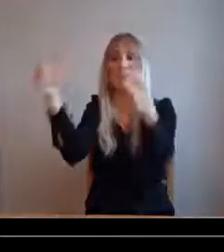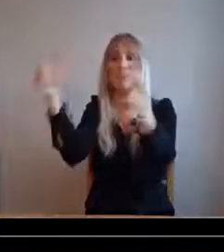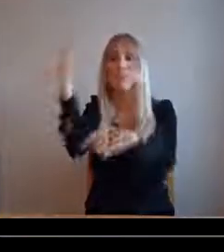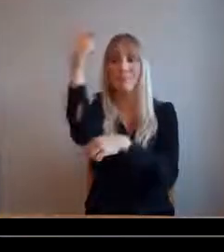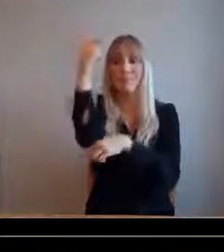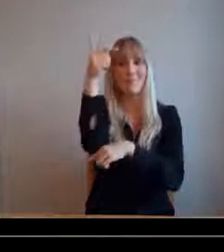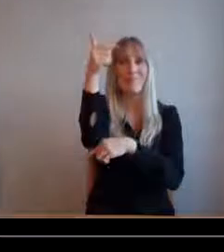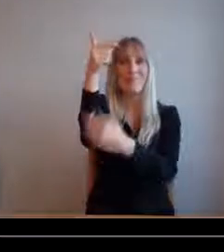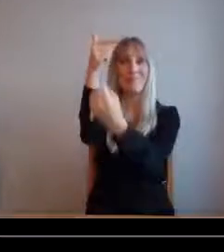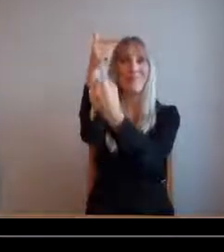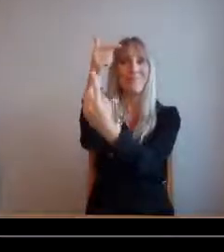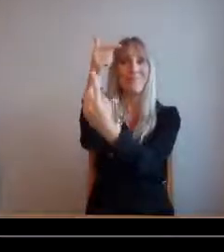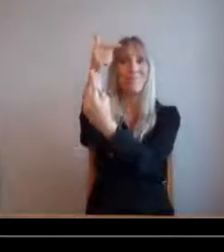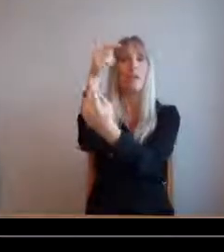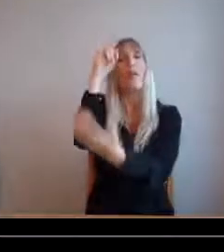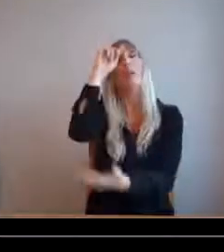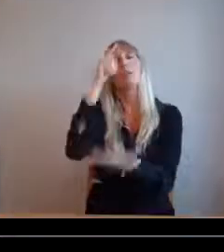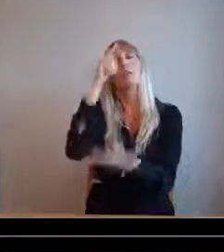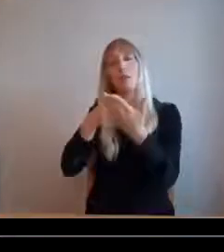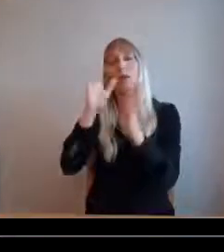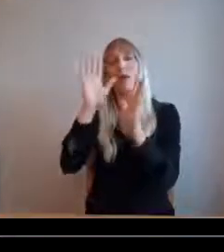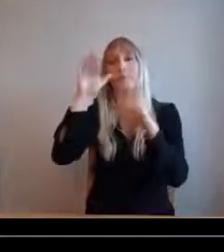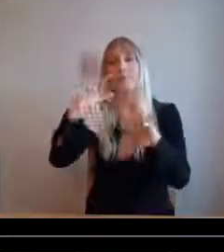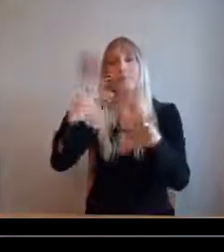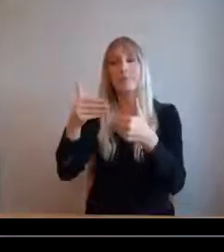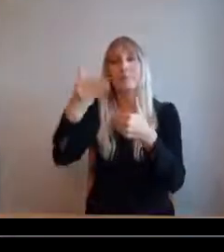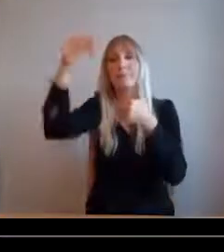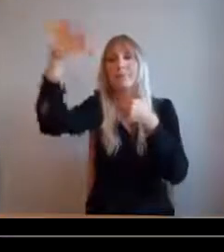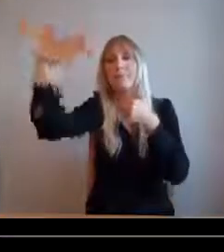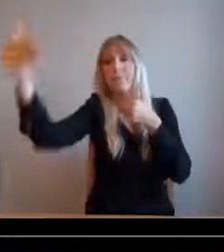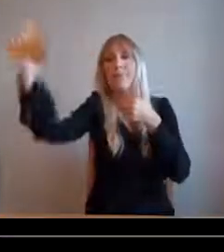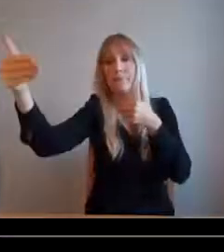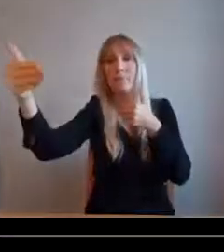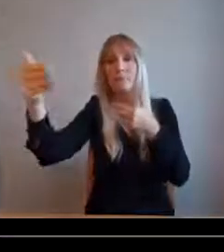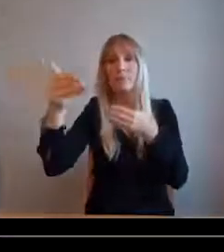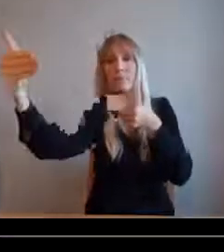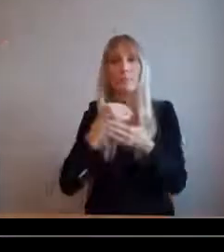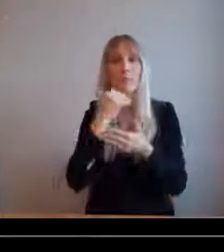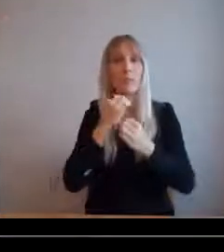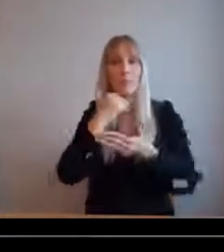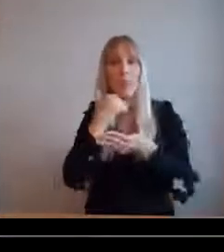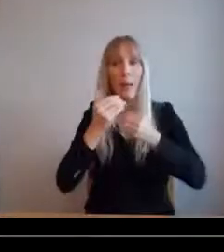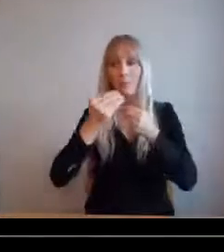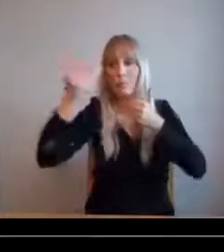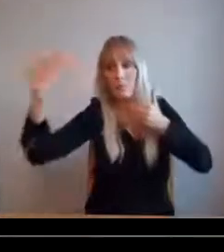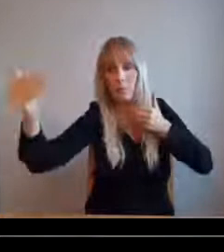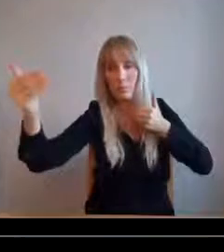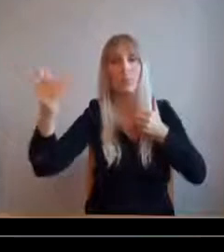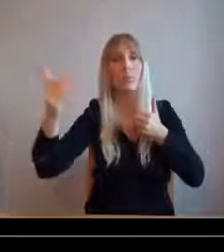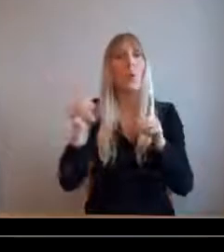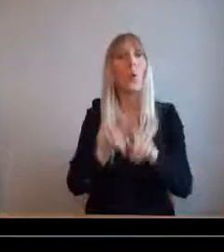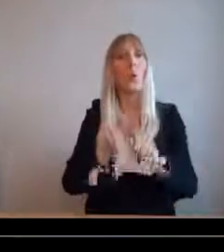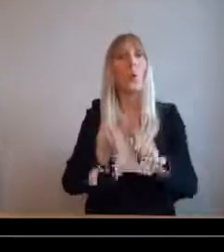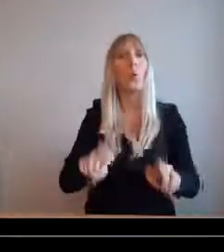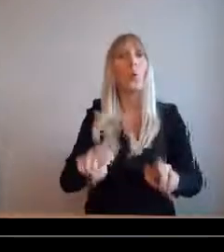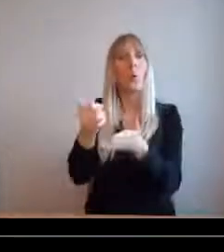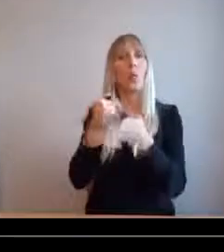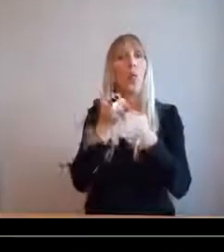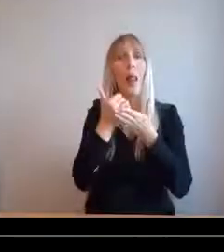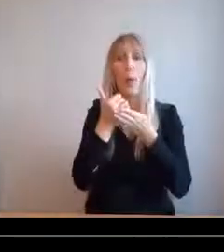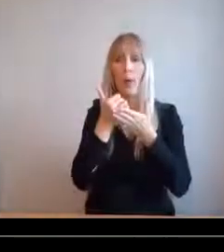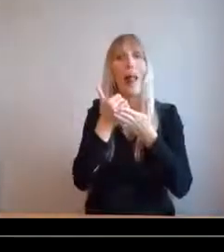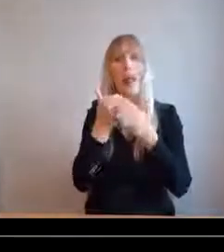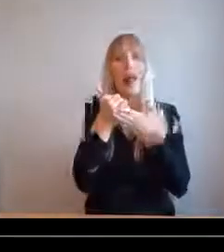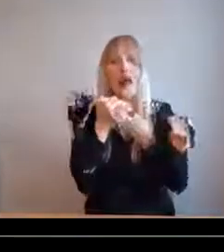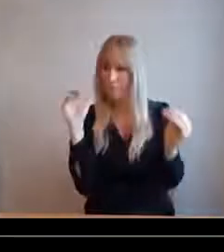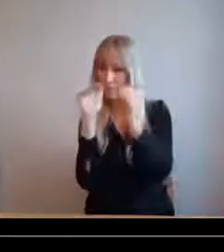Bridge. So we decided to move the Green Bridge. And that also helped us with the alignment change,